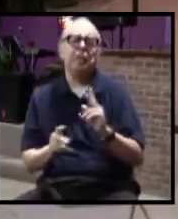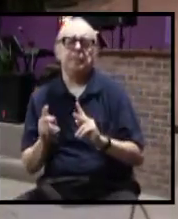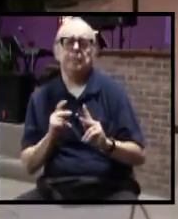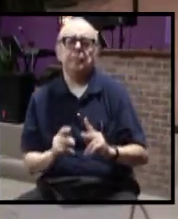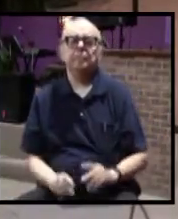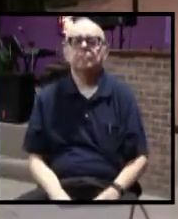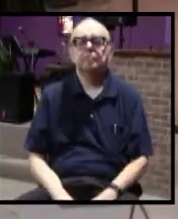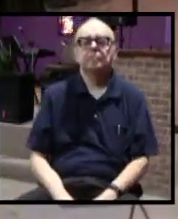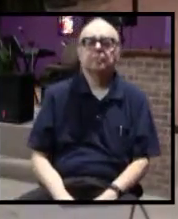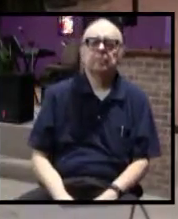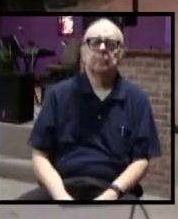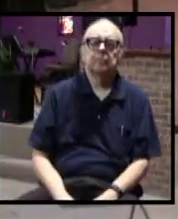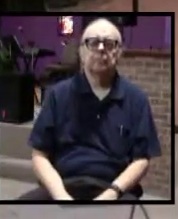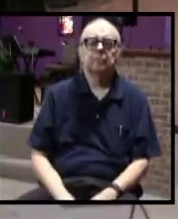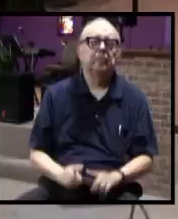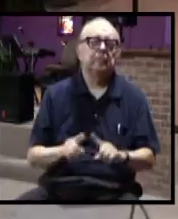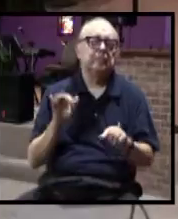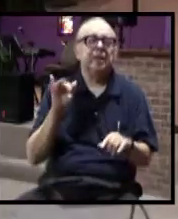treat everybody else.